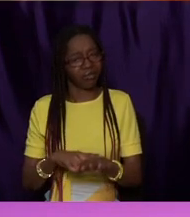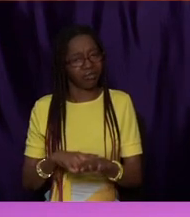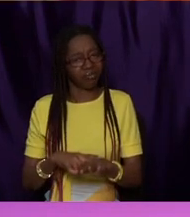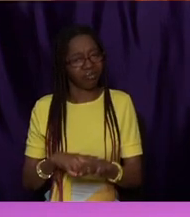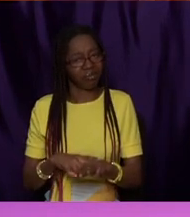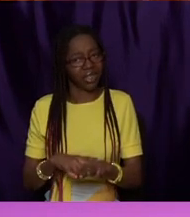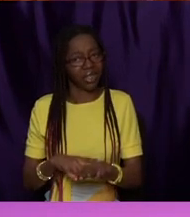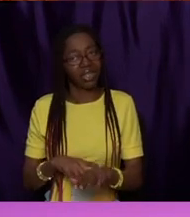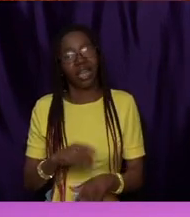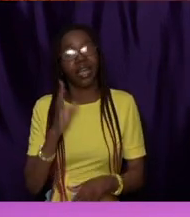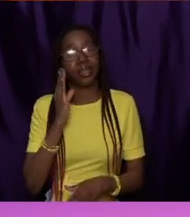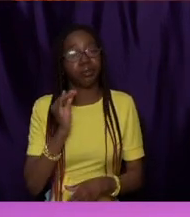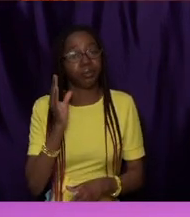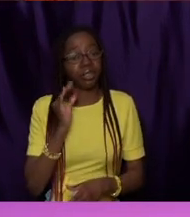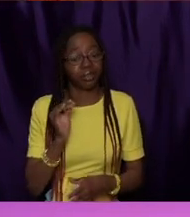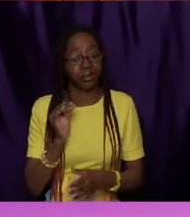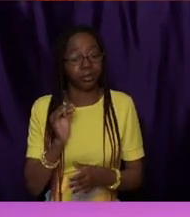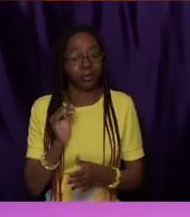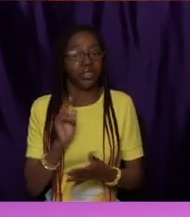I've been to the university.